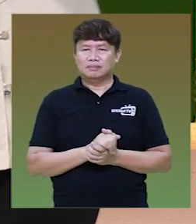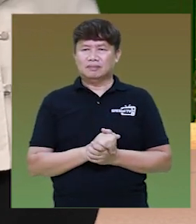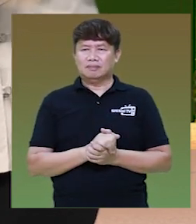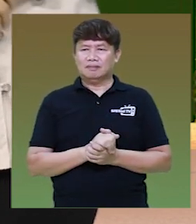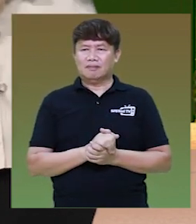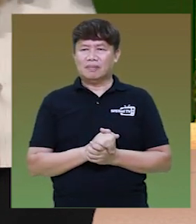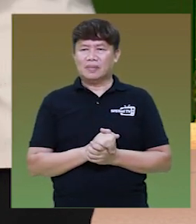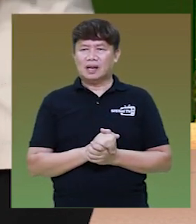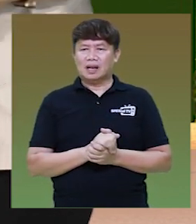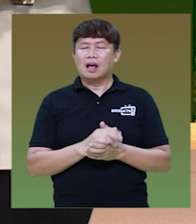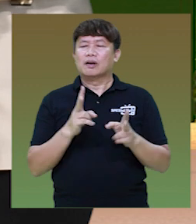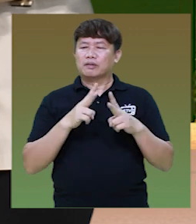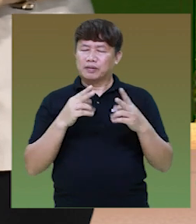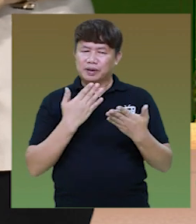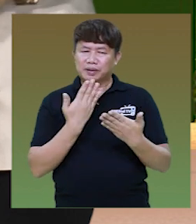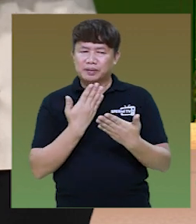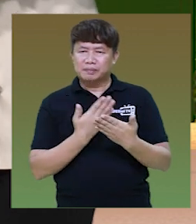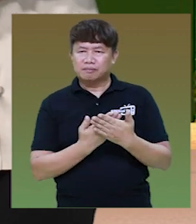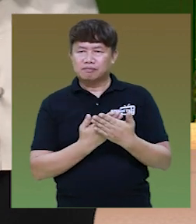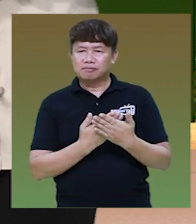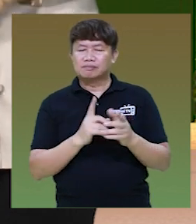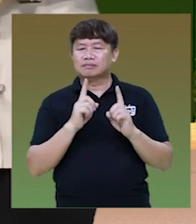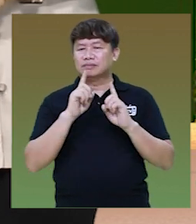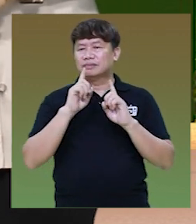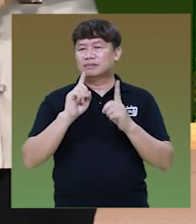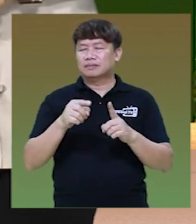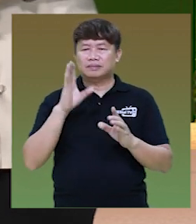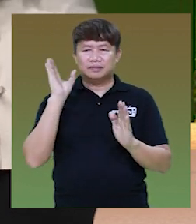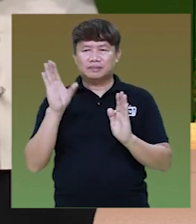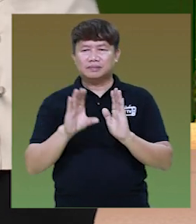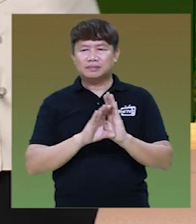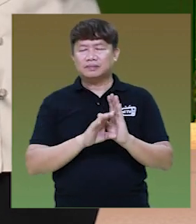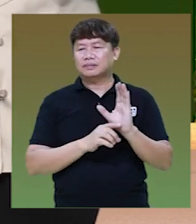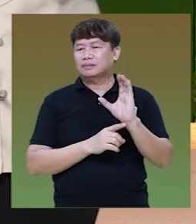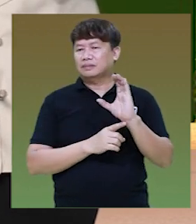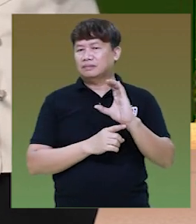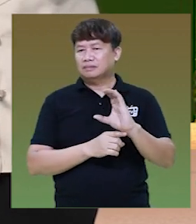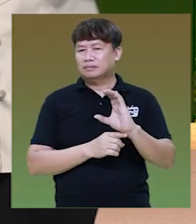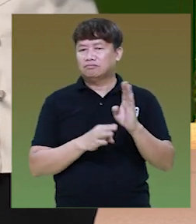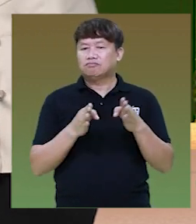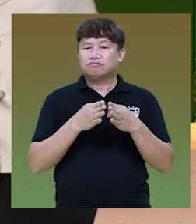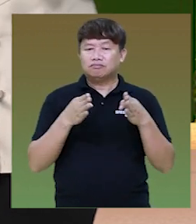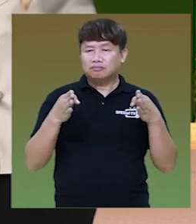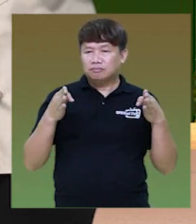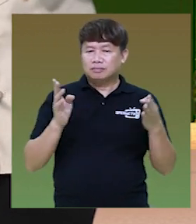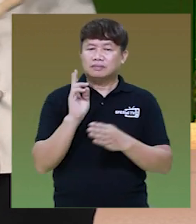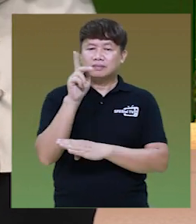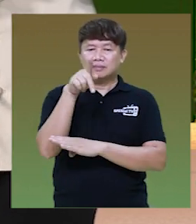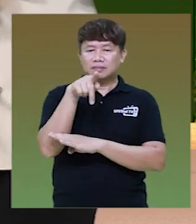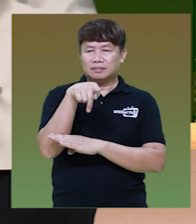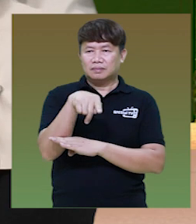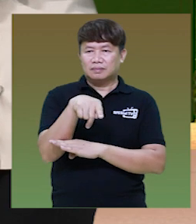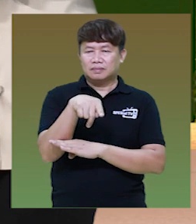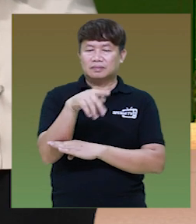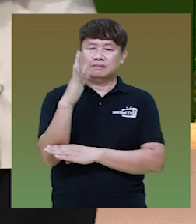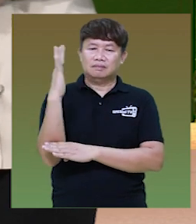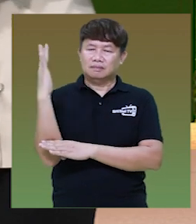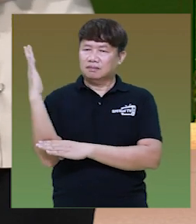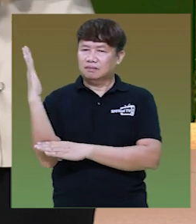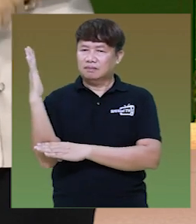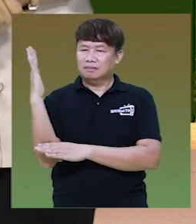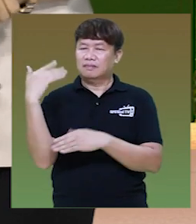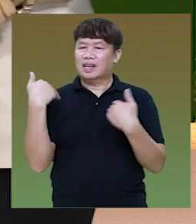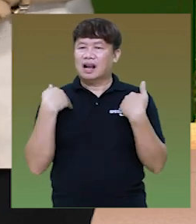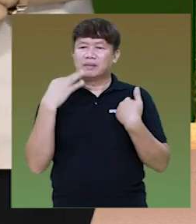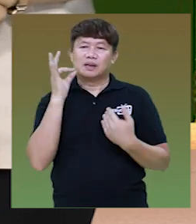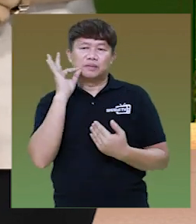Nice work! The answer is picture C. The bigger plant or tree yielded